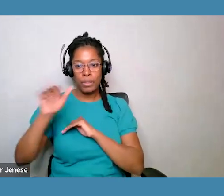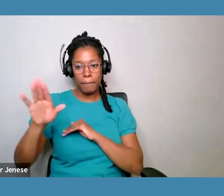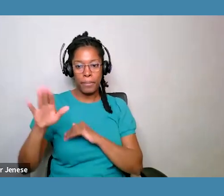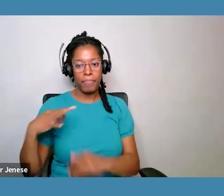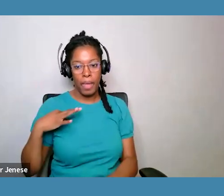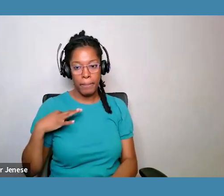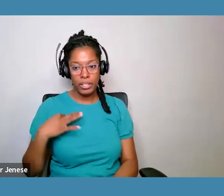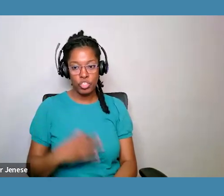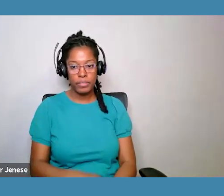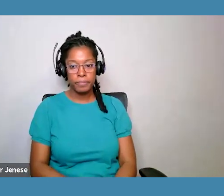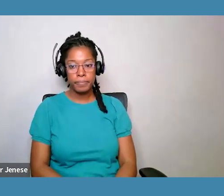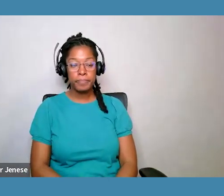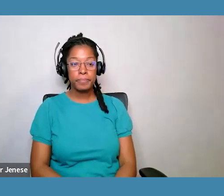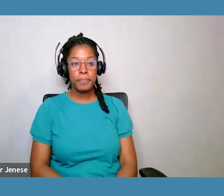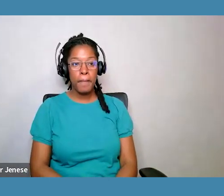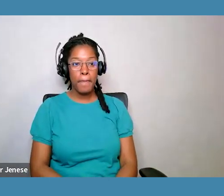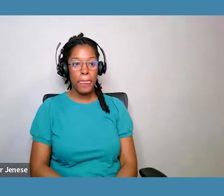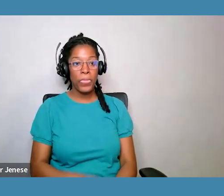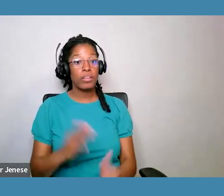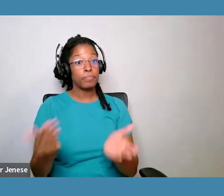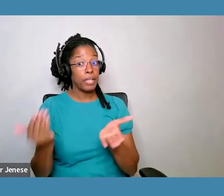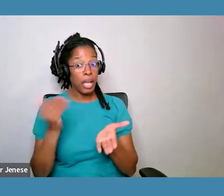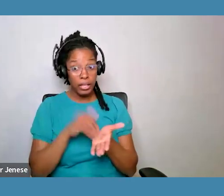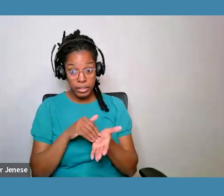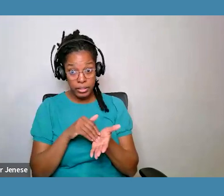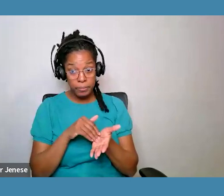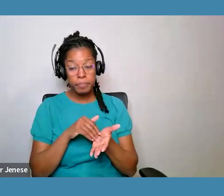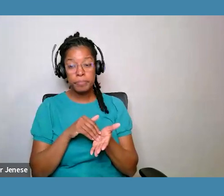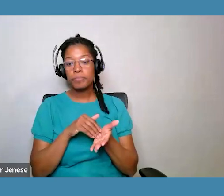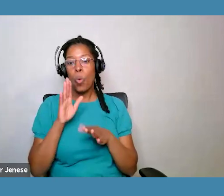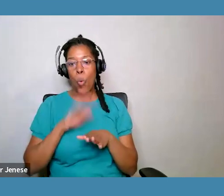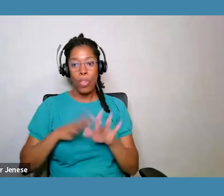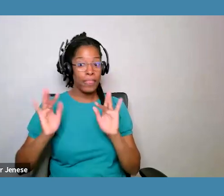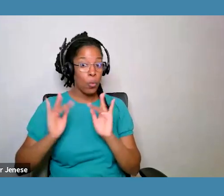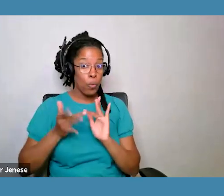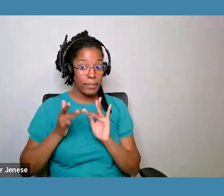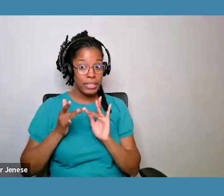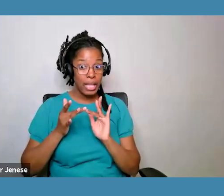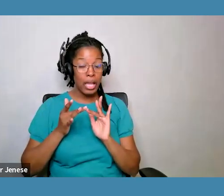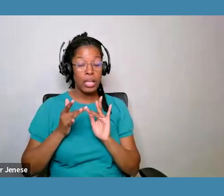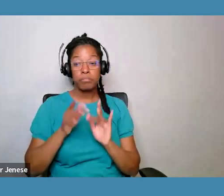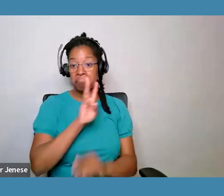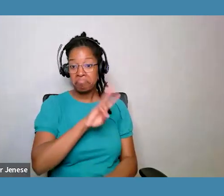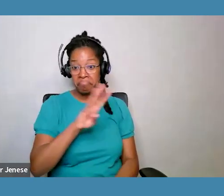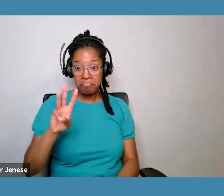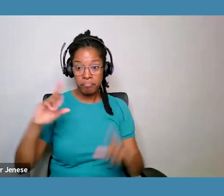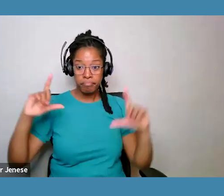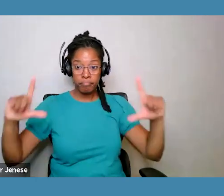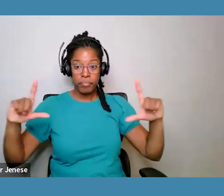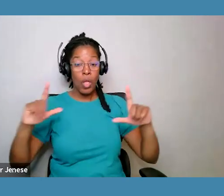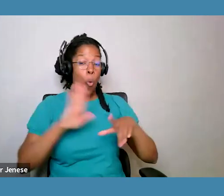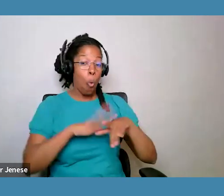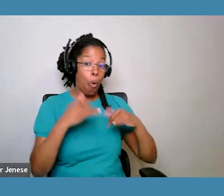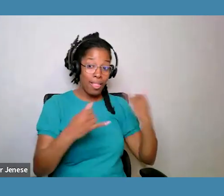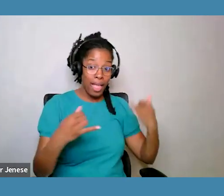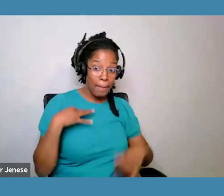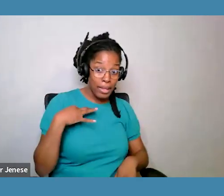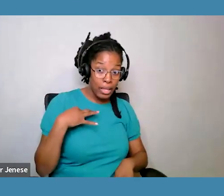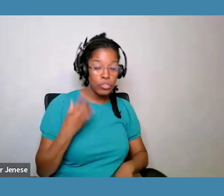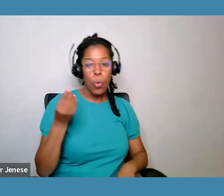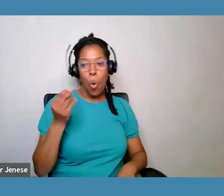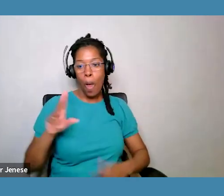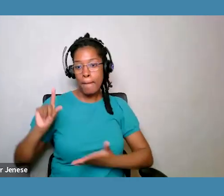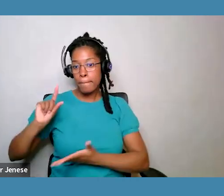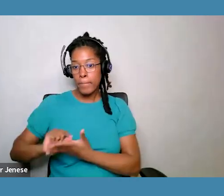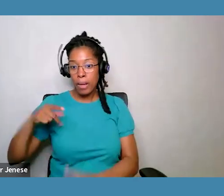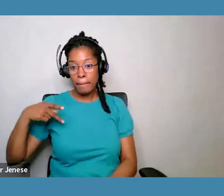application. So again, like I said, there's on the website, whether you're talking about the online application or the printable